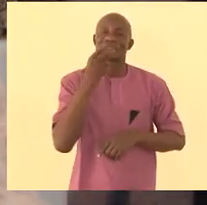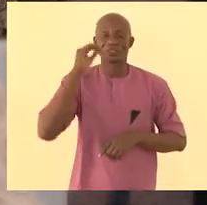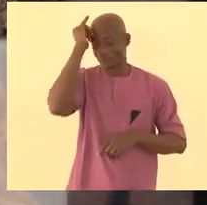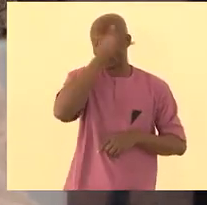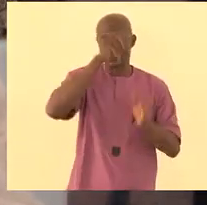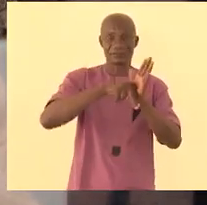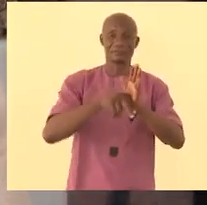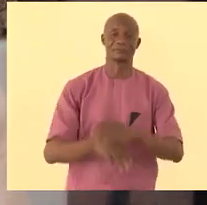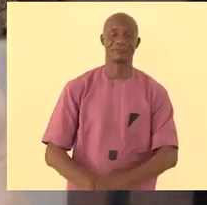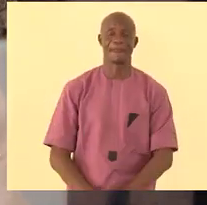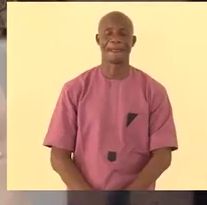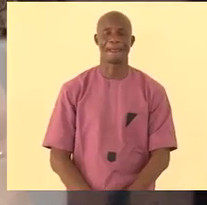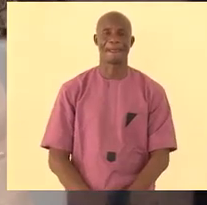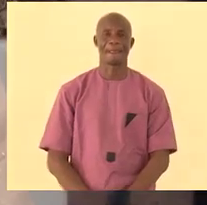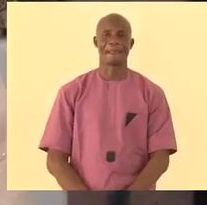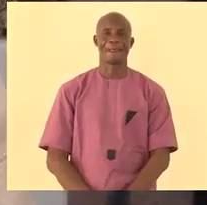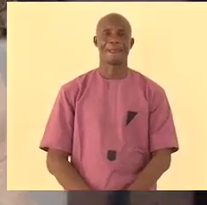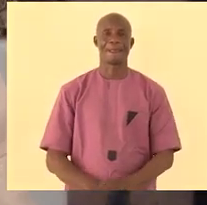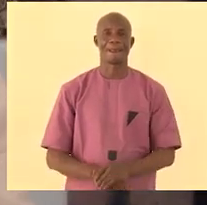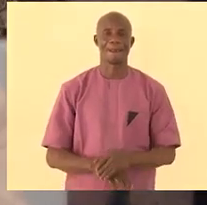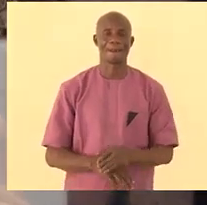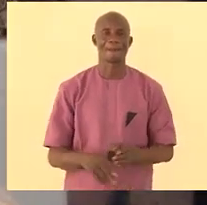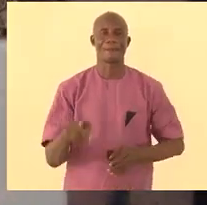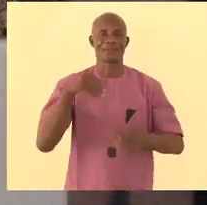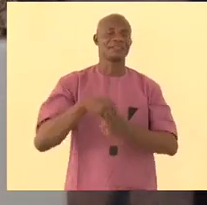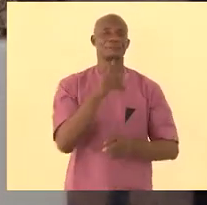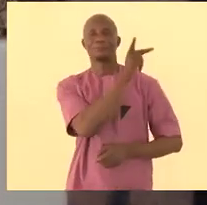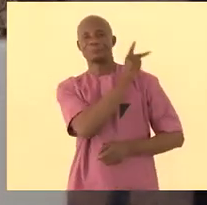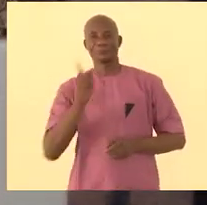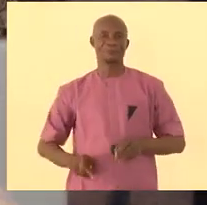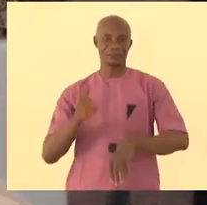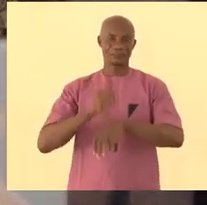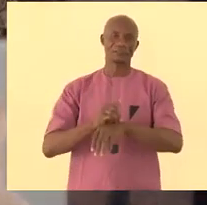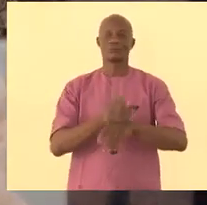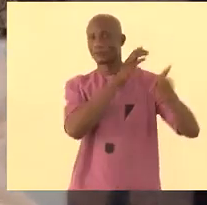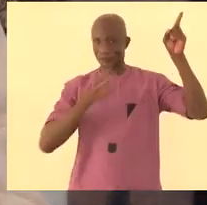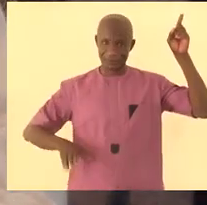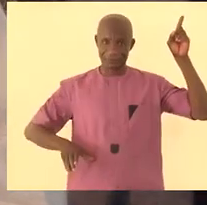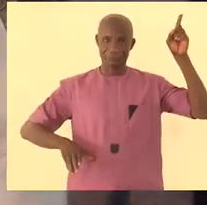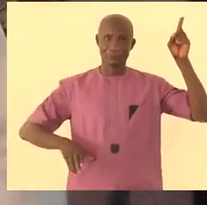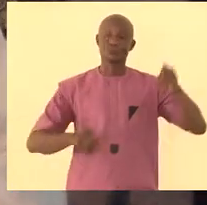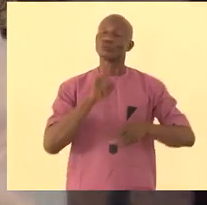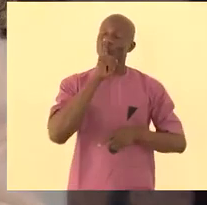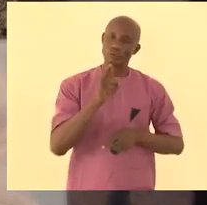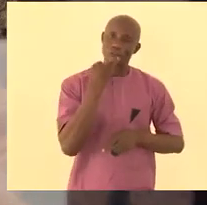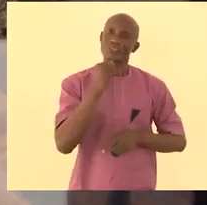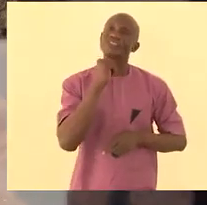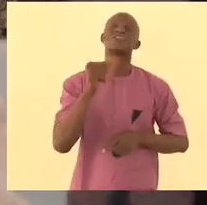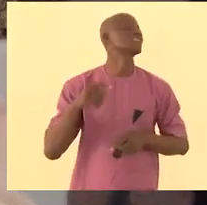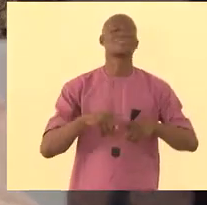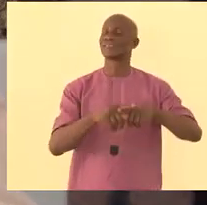nonsense. In the kingdom of Christ, Truth is not